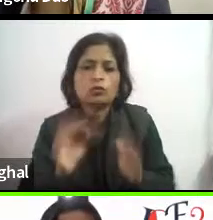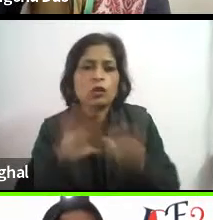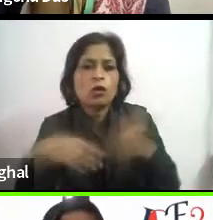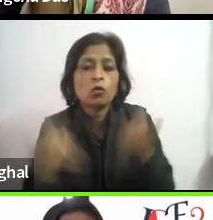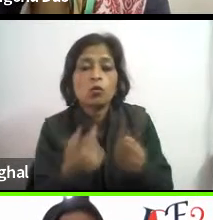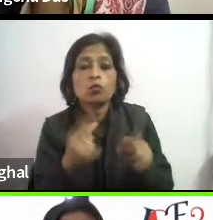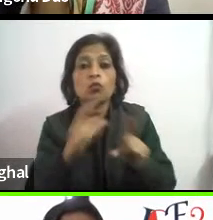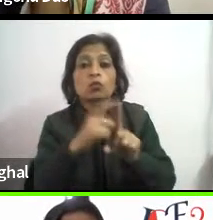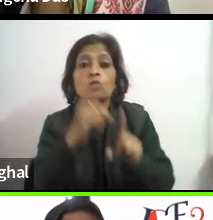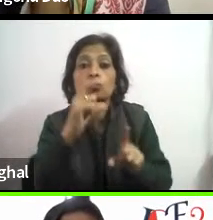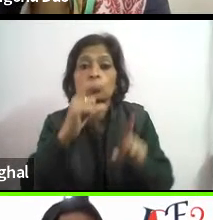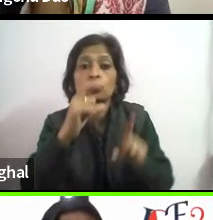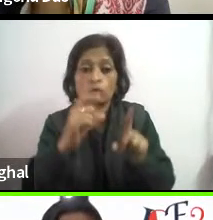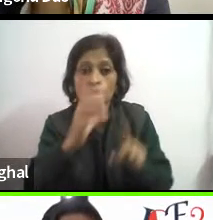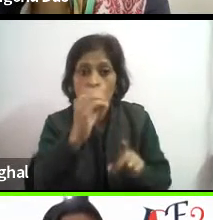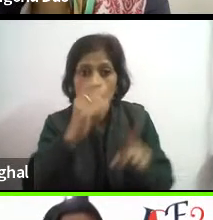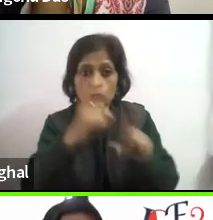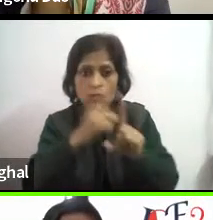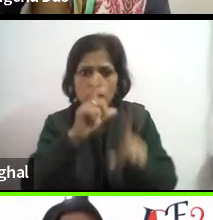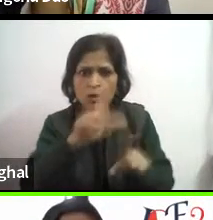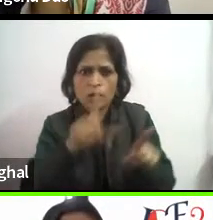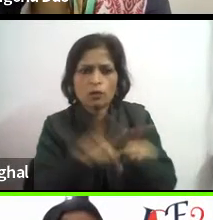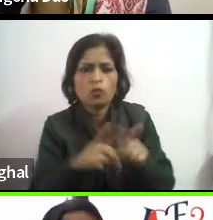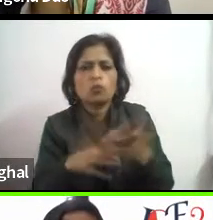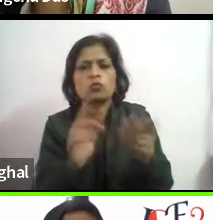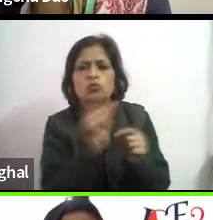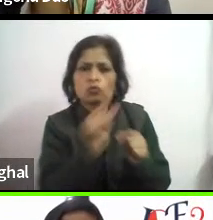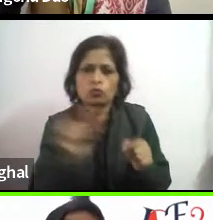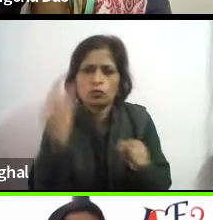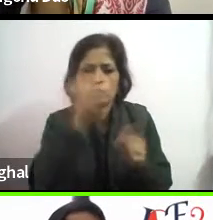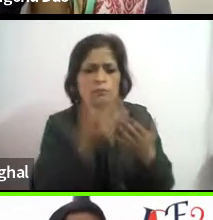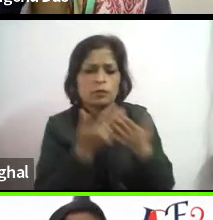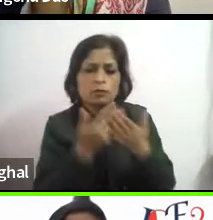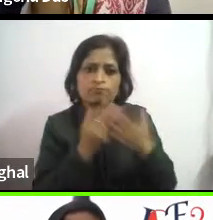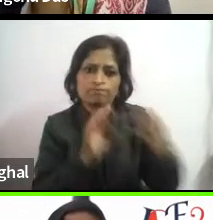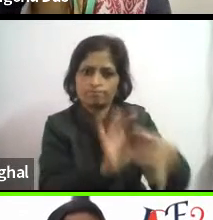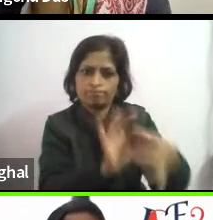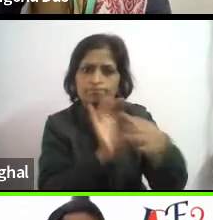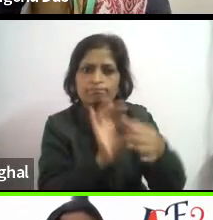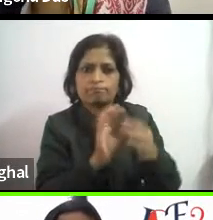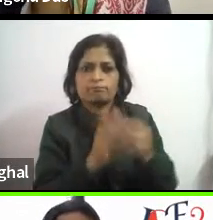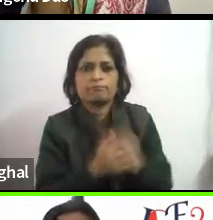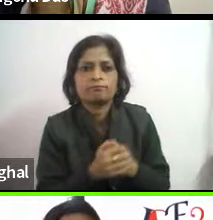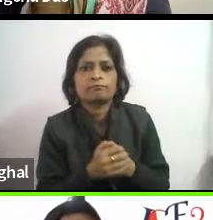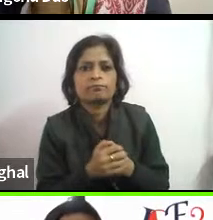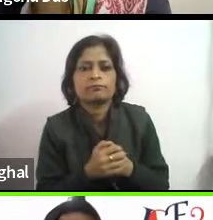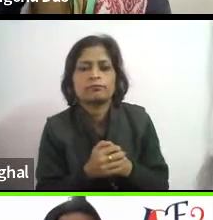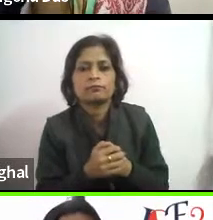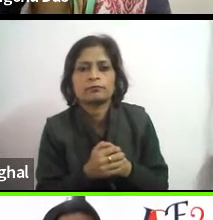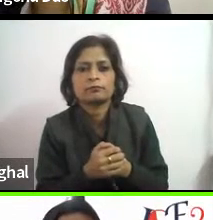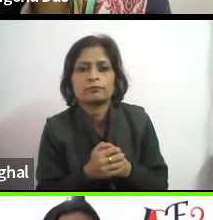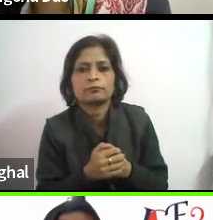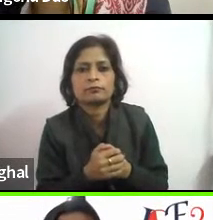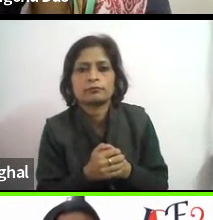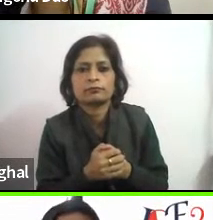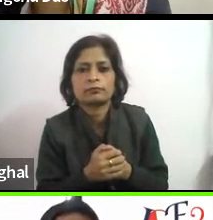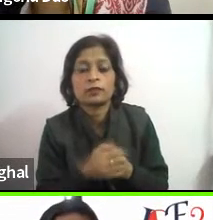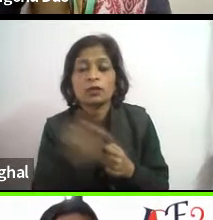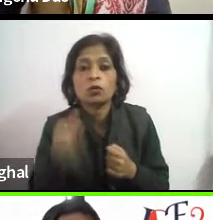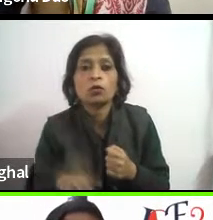education or be it in the university education mode. And it just was able to